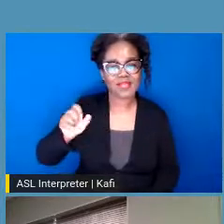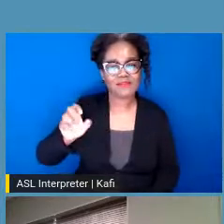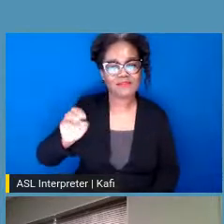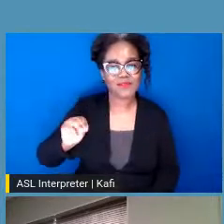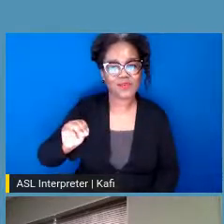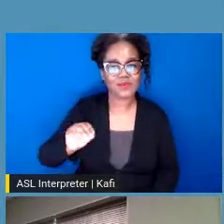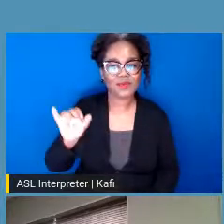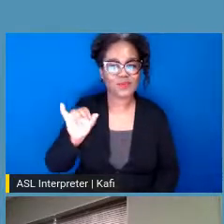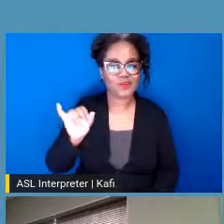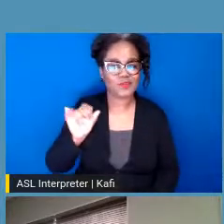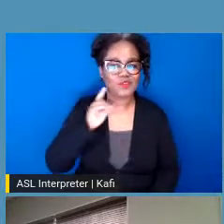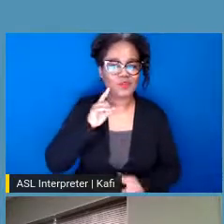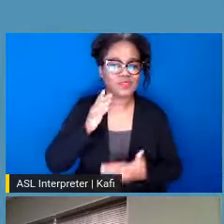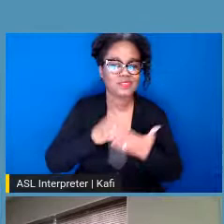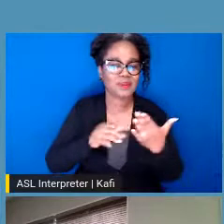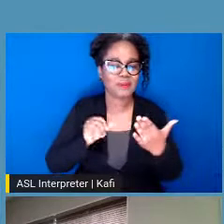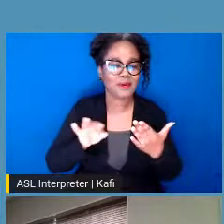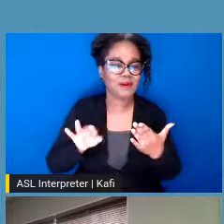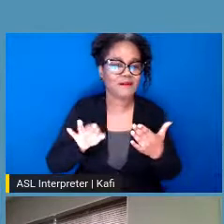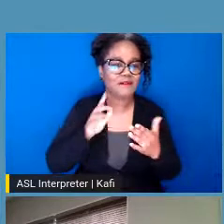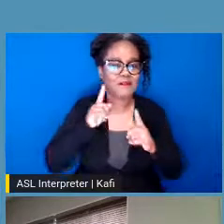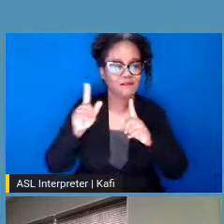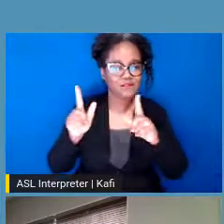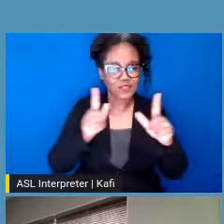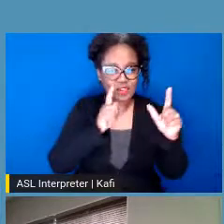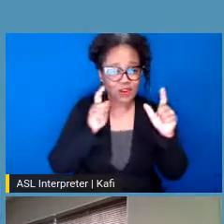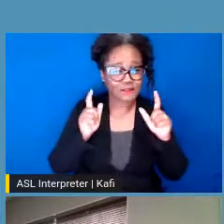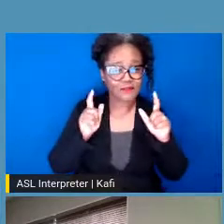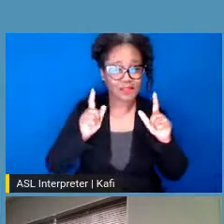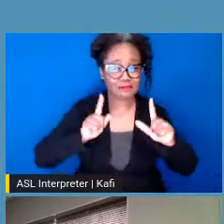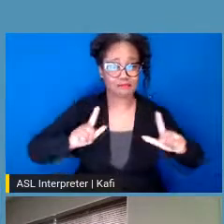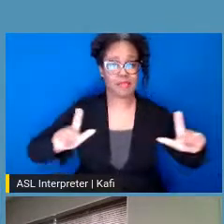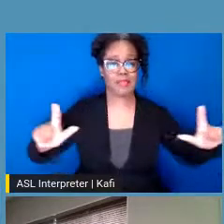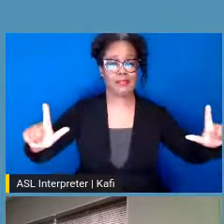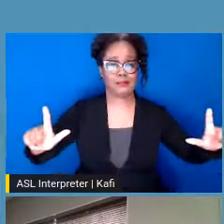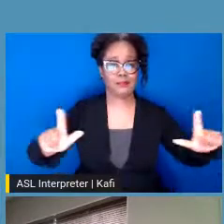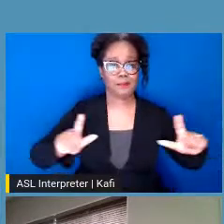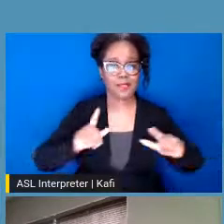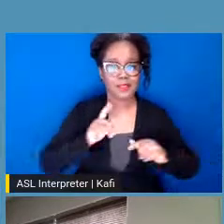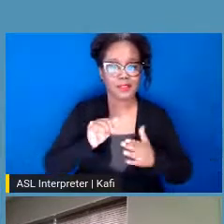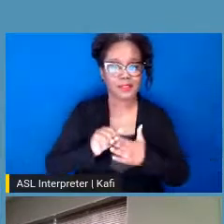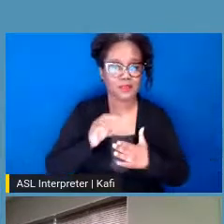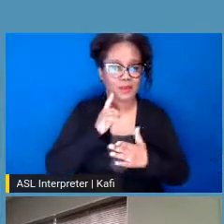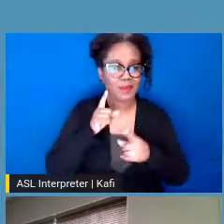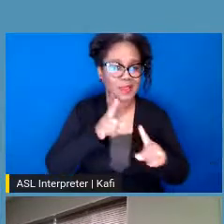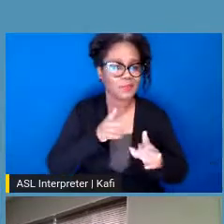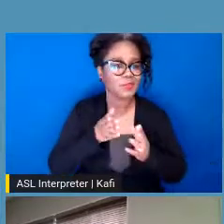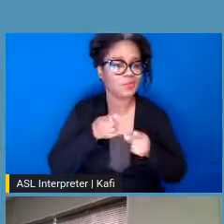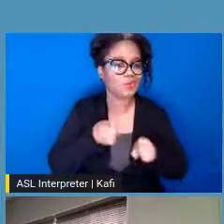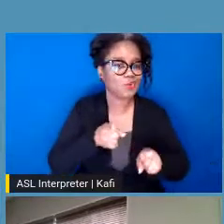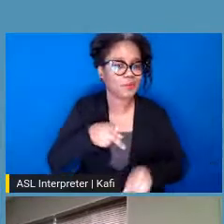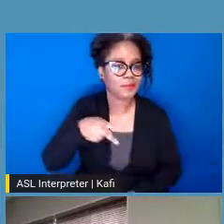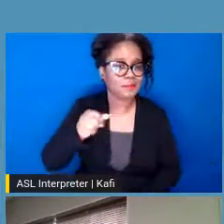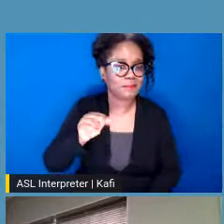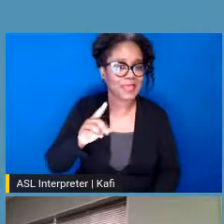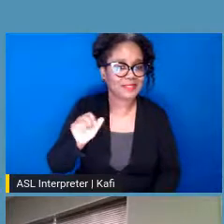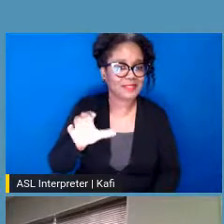pandemic. I think there might be a common theme of a lot of the projects that we worked on during the pandemic, but that's all we've been doing the past year,